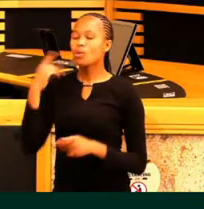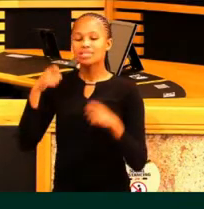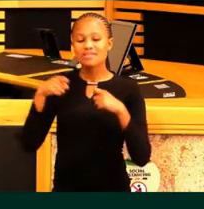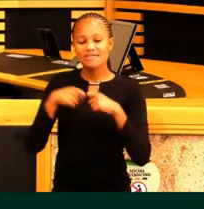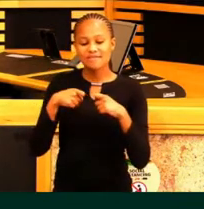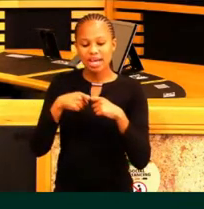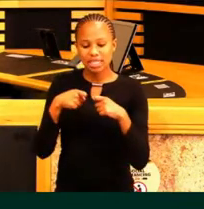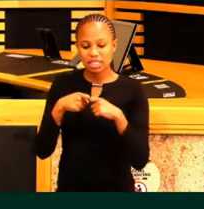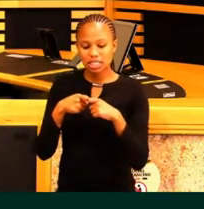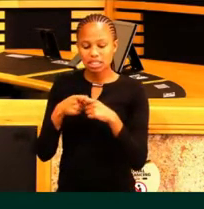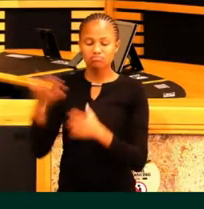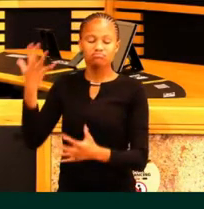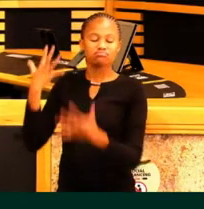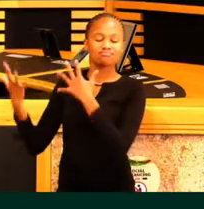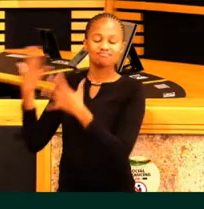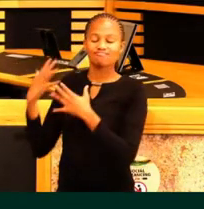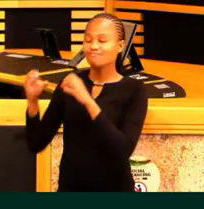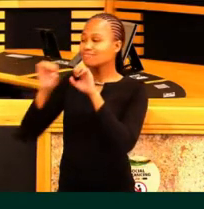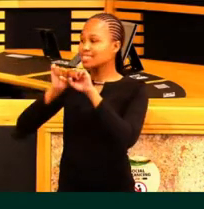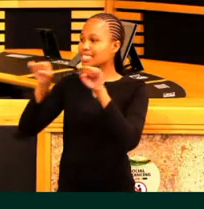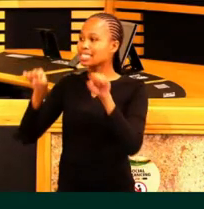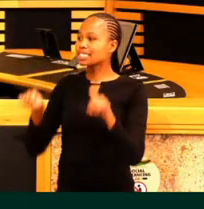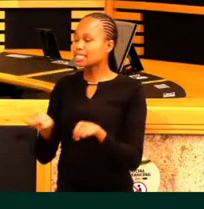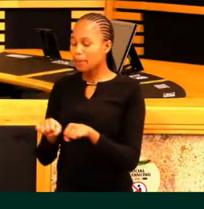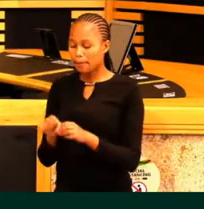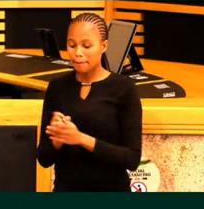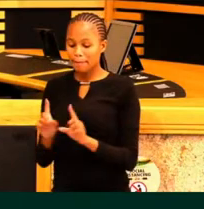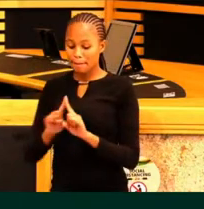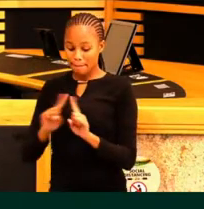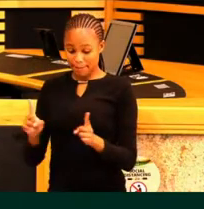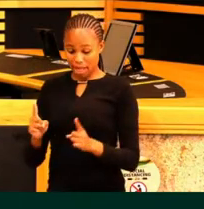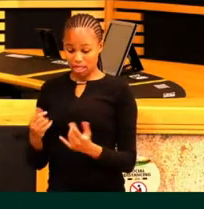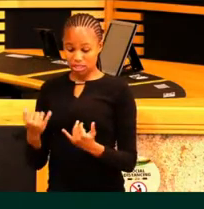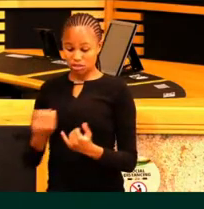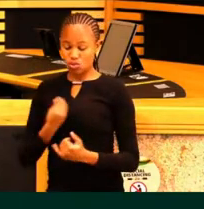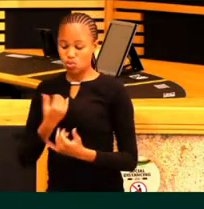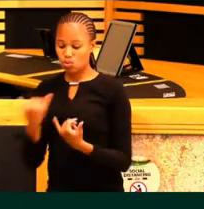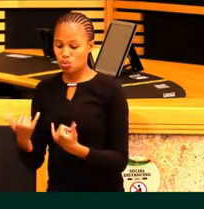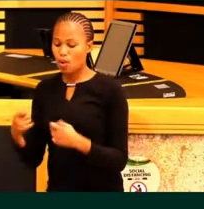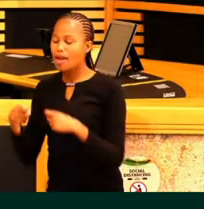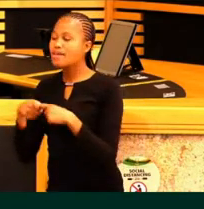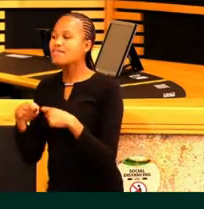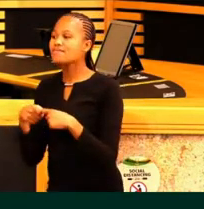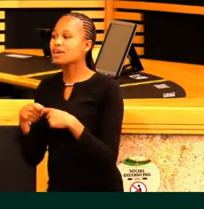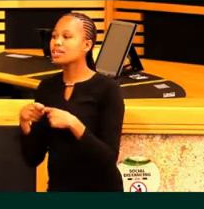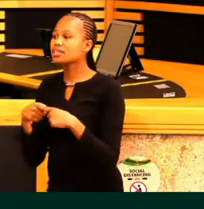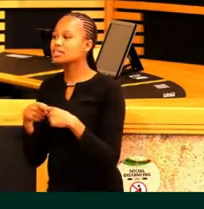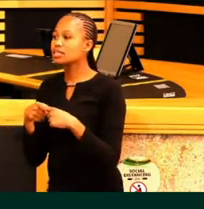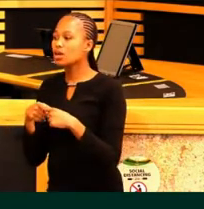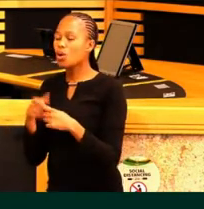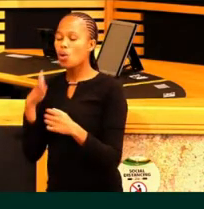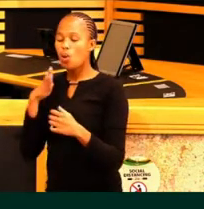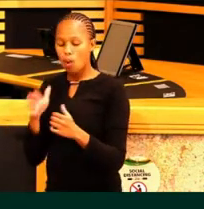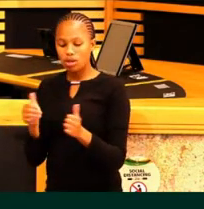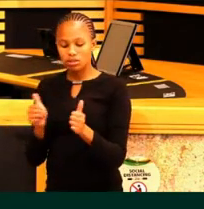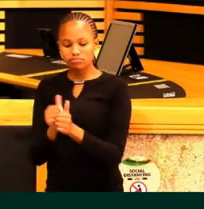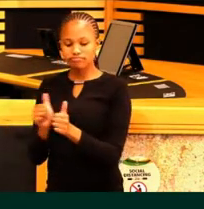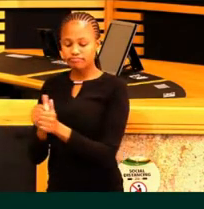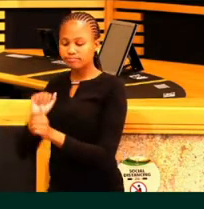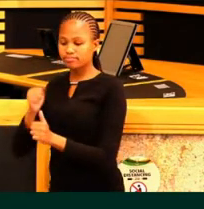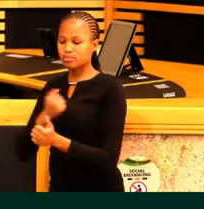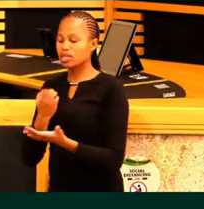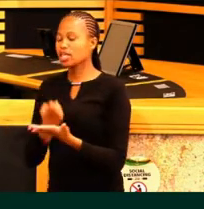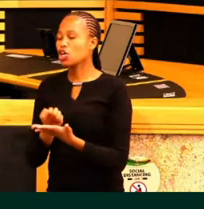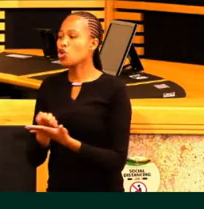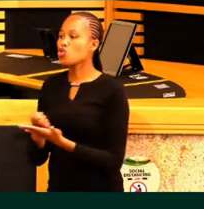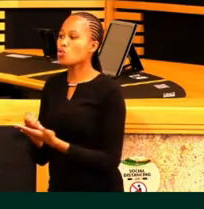against the apartheid system but a generation of today it is fighting to participate in our economy